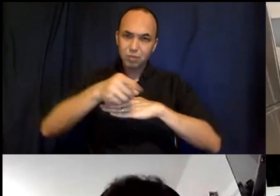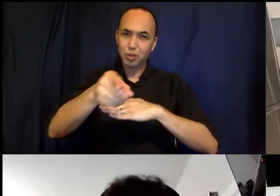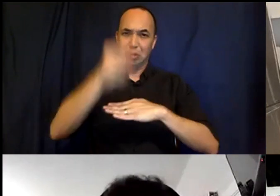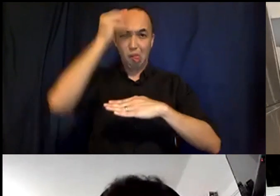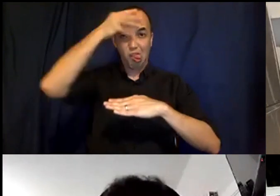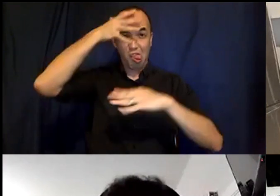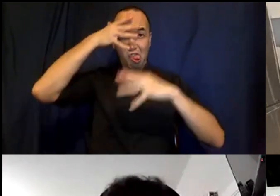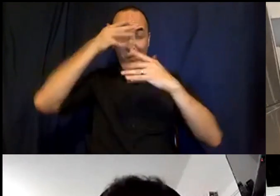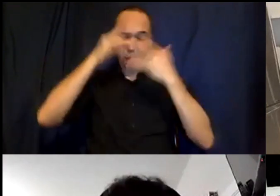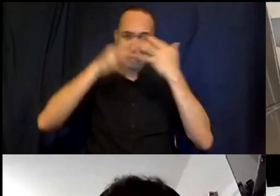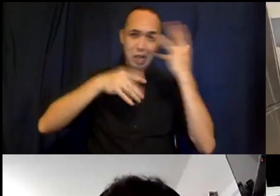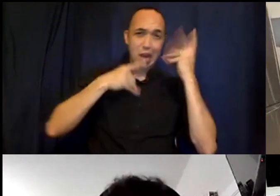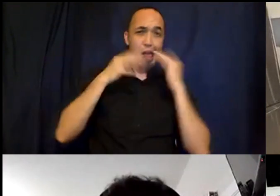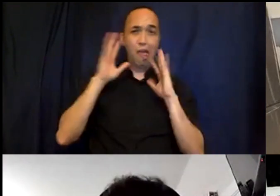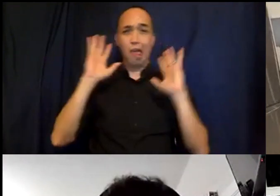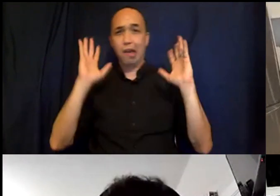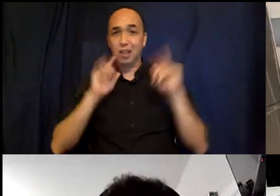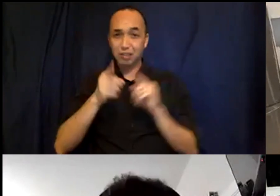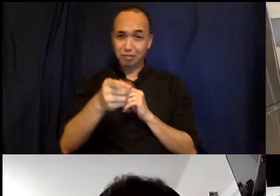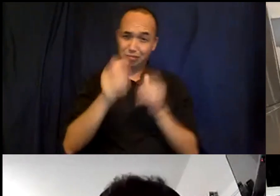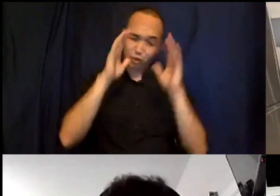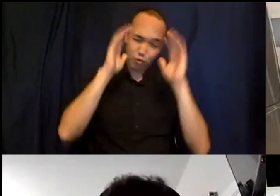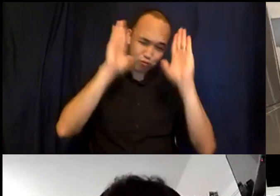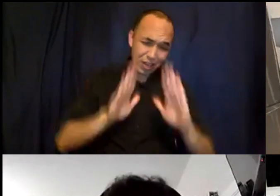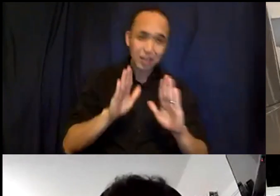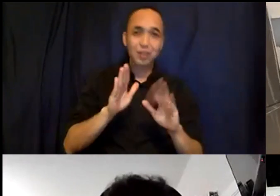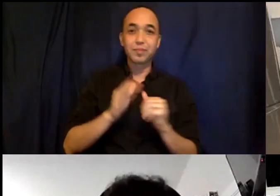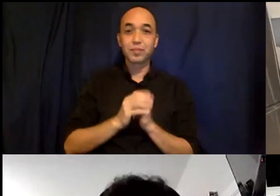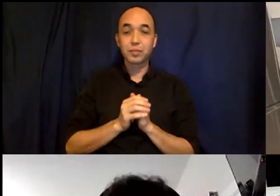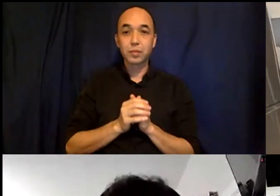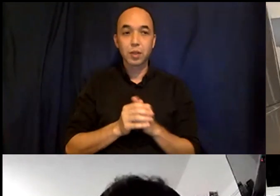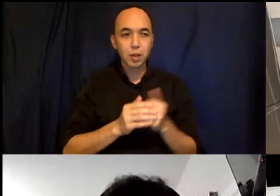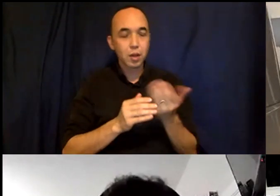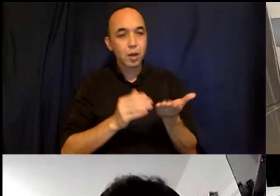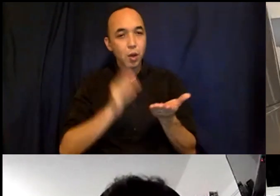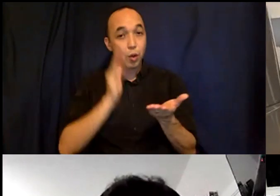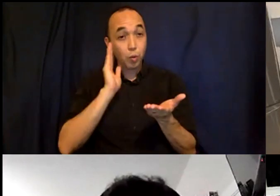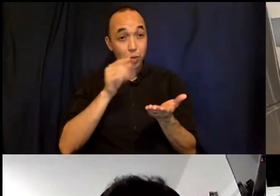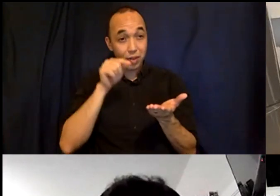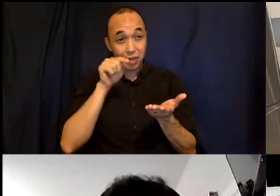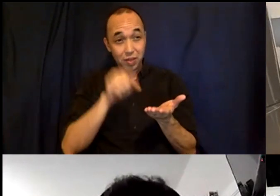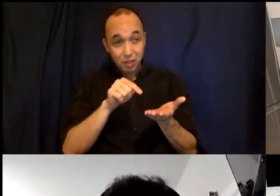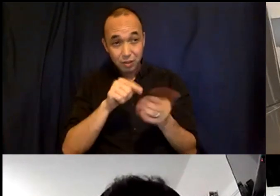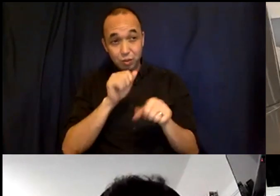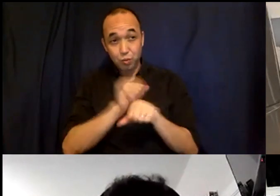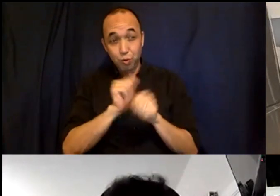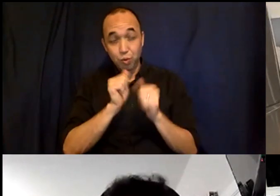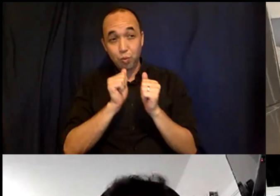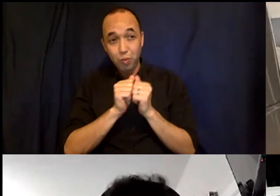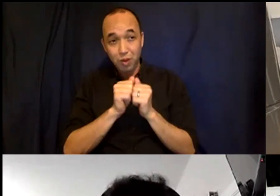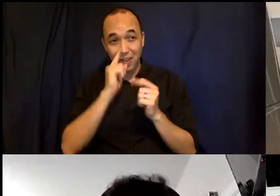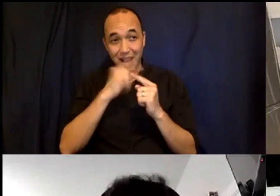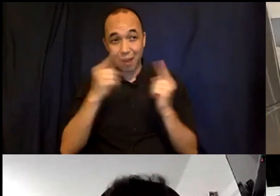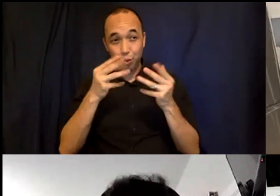amazing. So would this work the same way with an friendly dough? I use